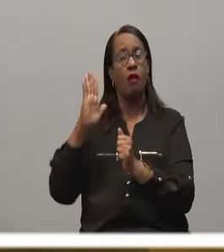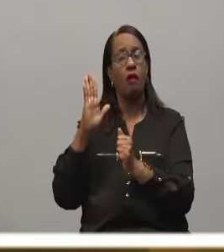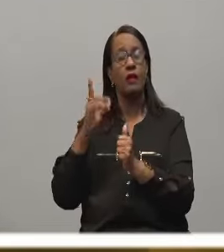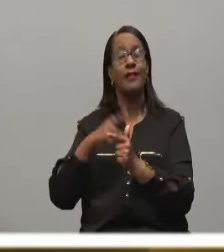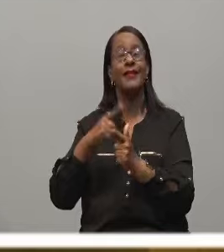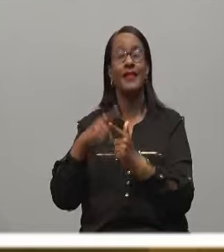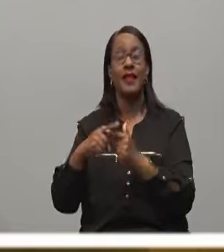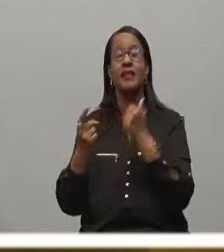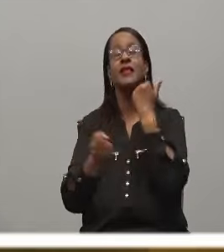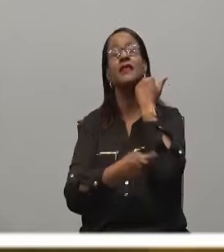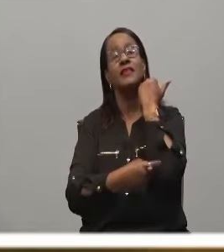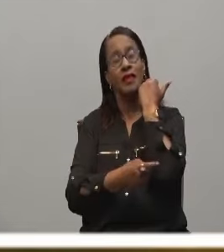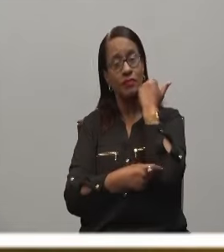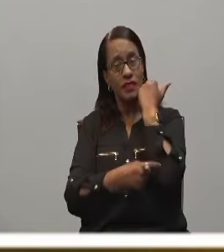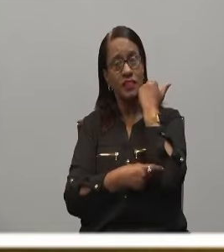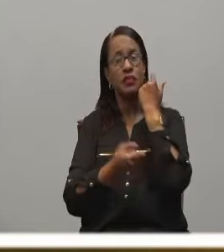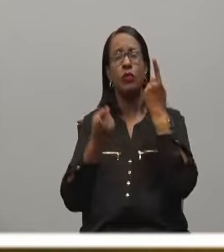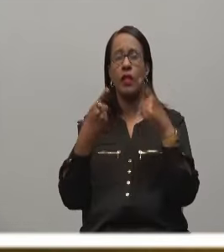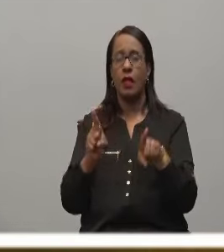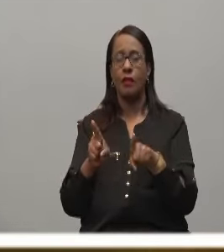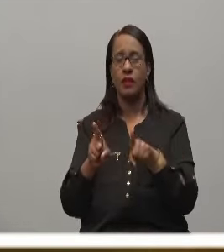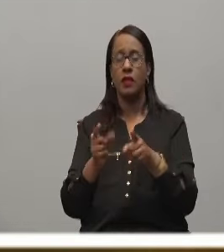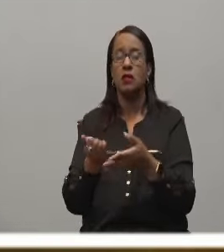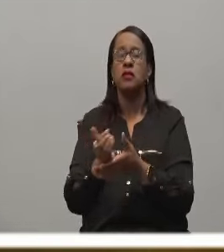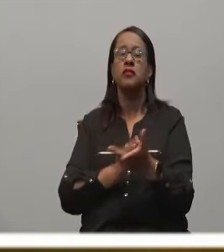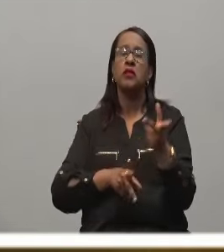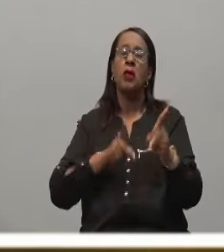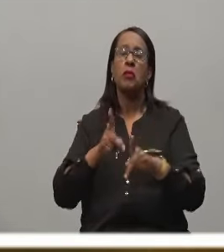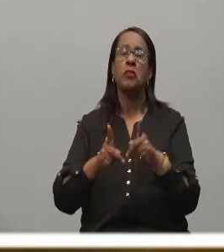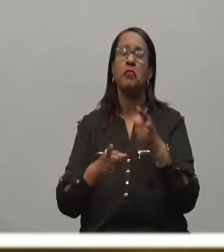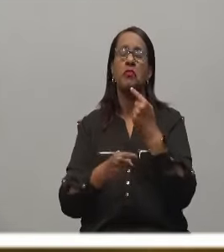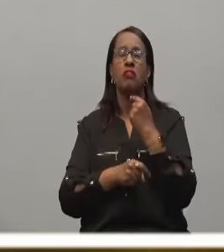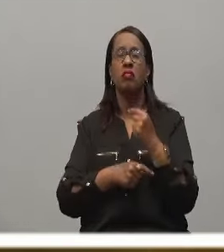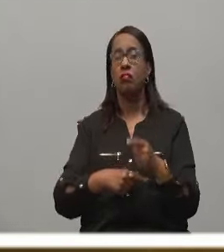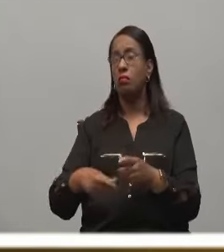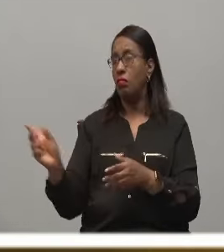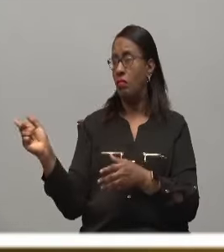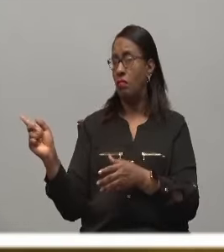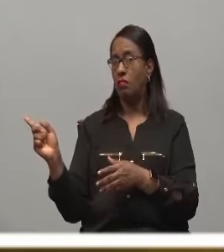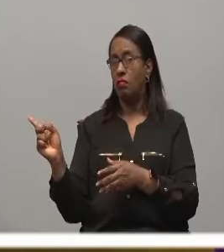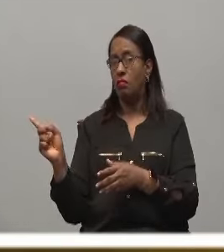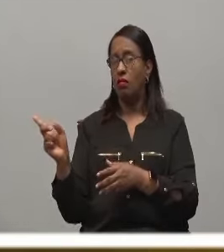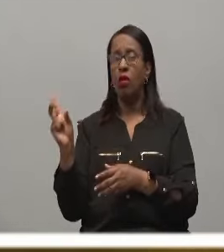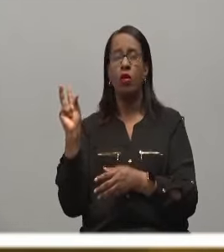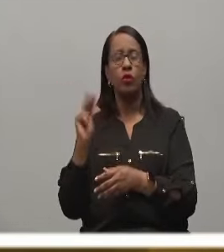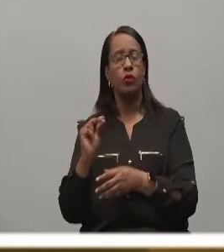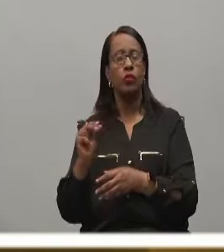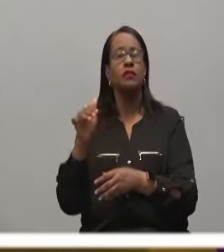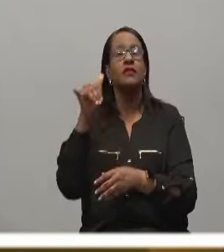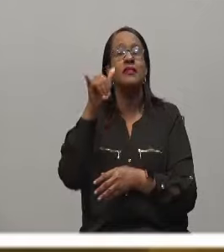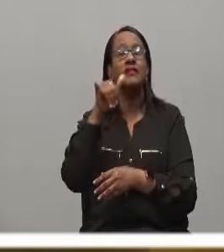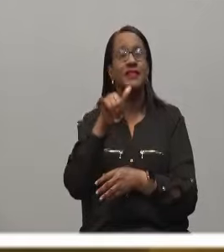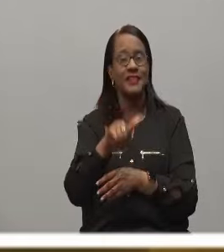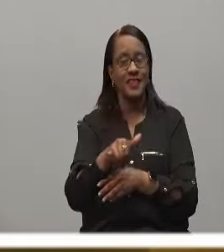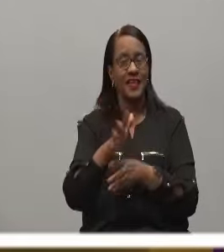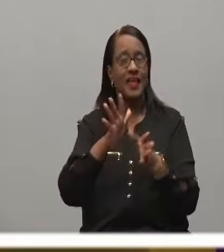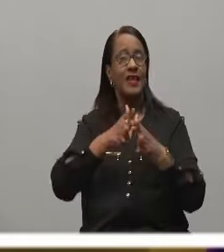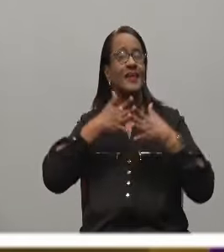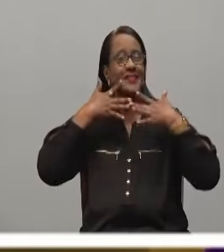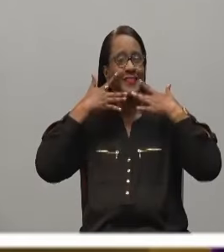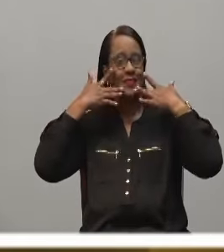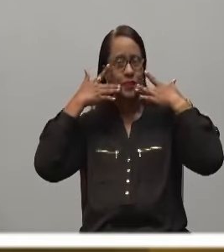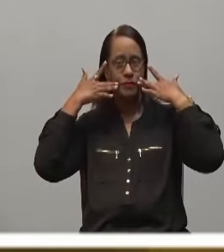And that's not the time to run away and go back to the easy life. That's the time to smile and